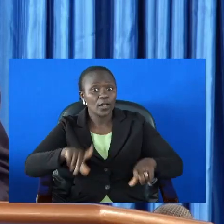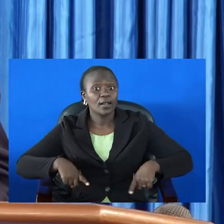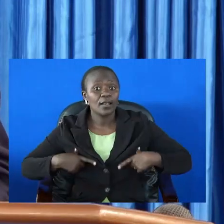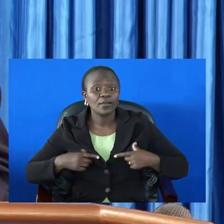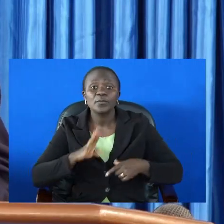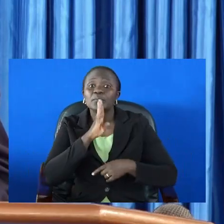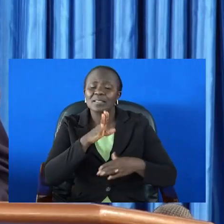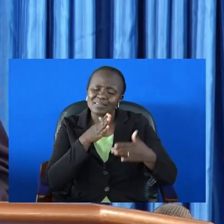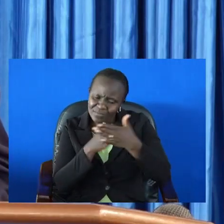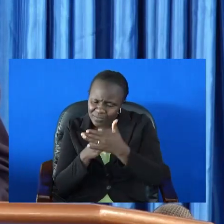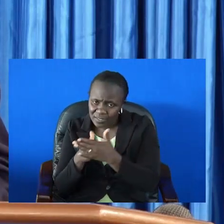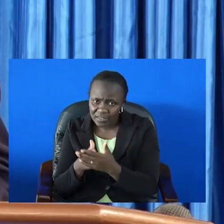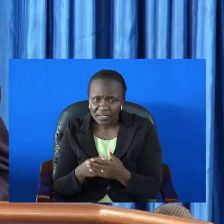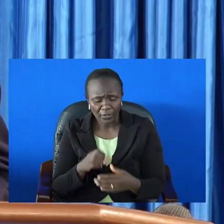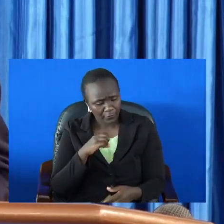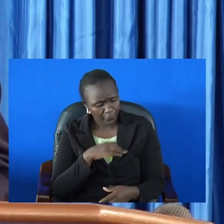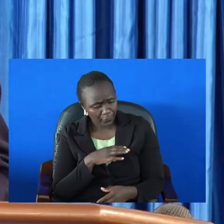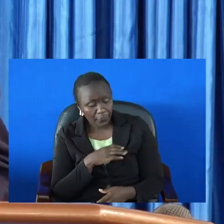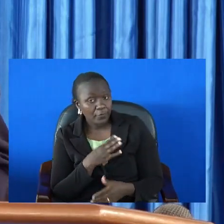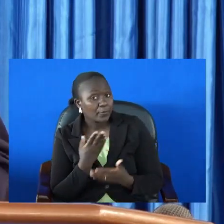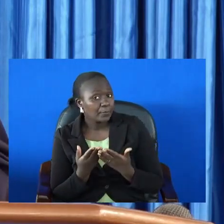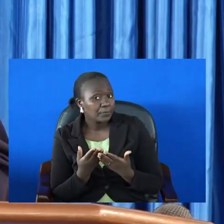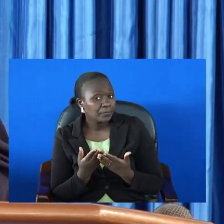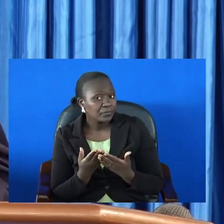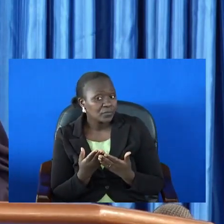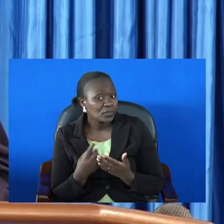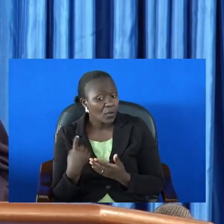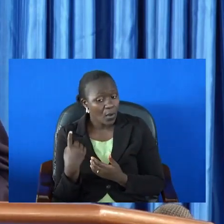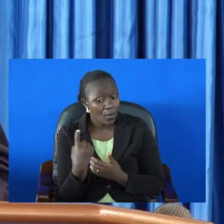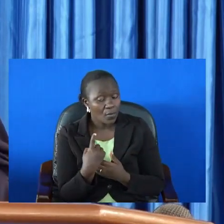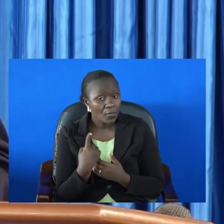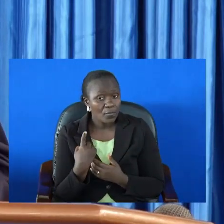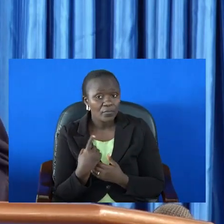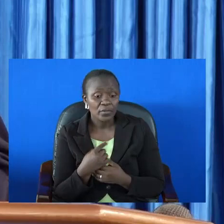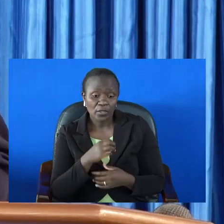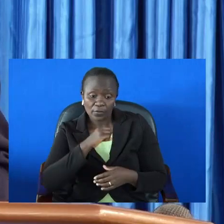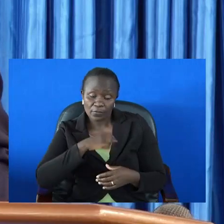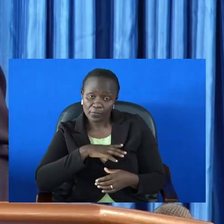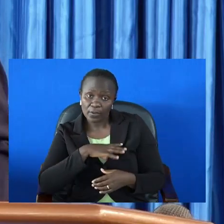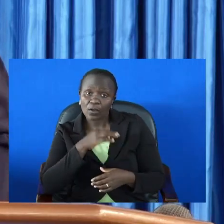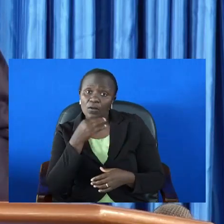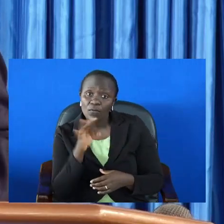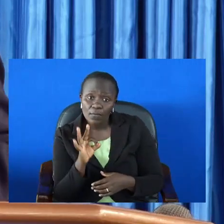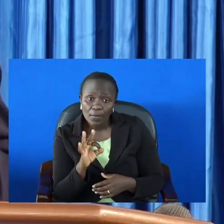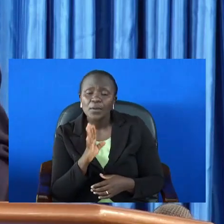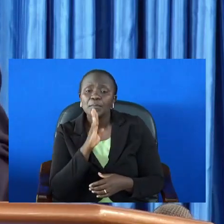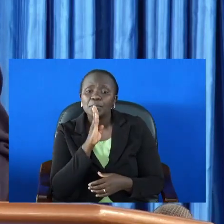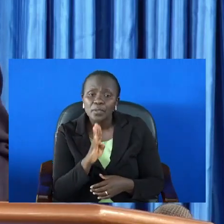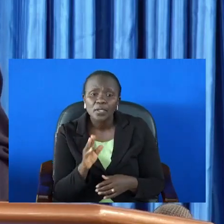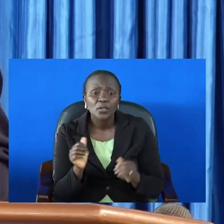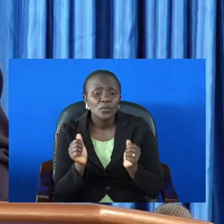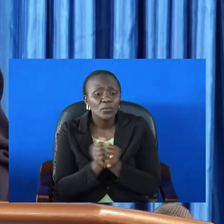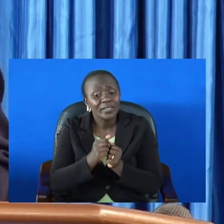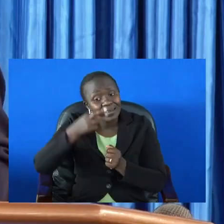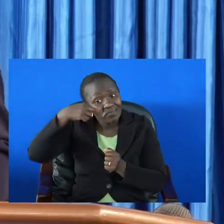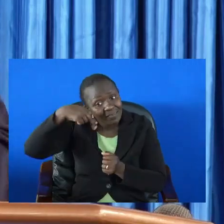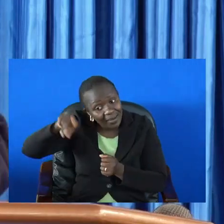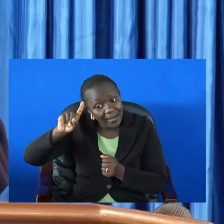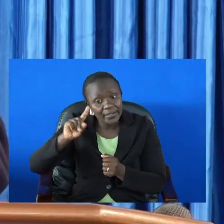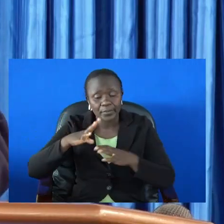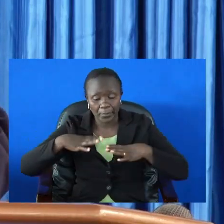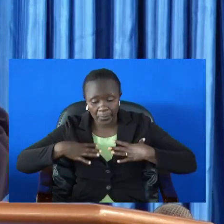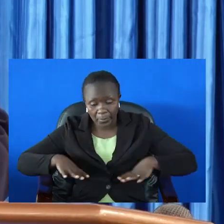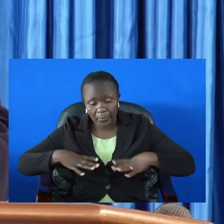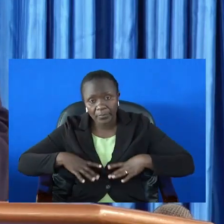obstacle. There are fears of unknown. There are fears of being with the right people